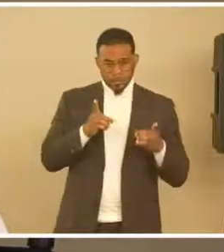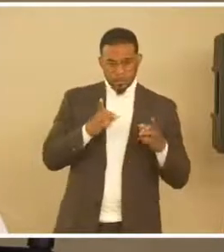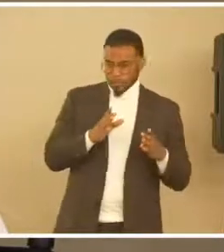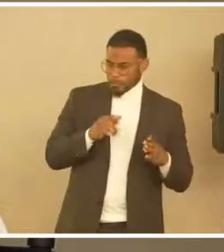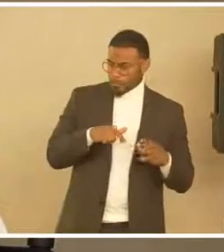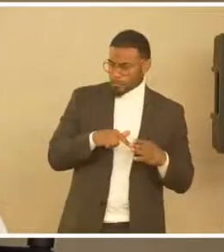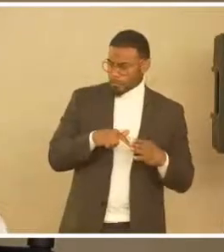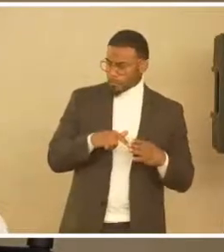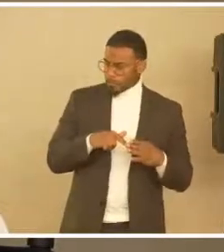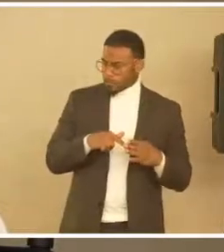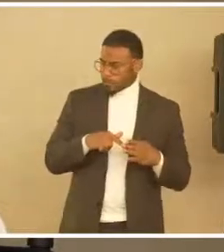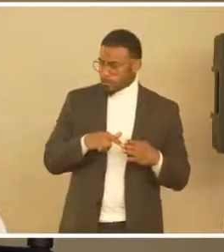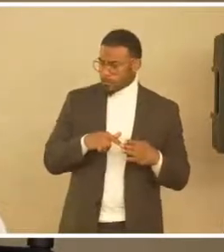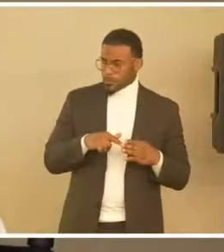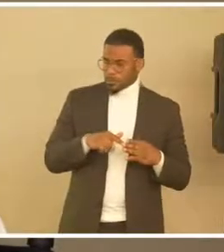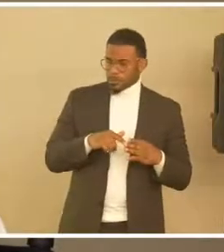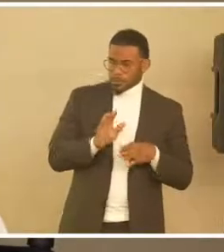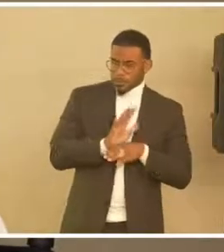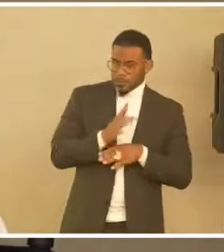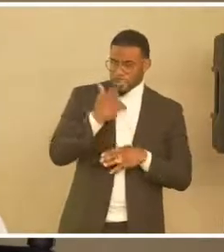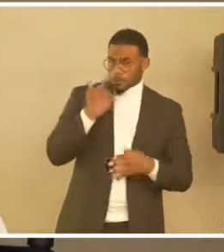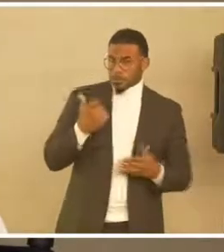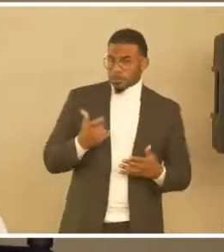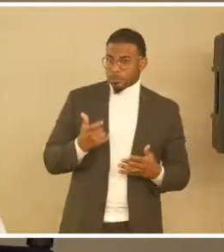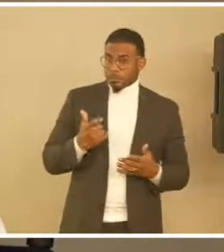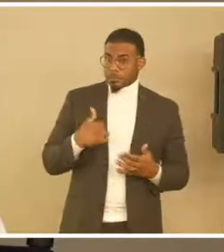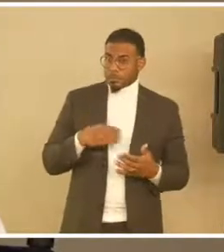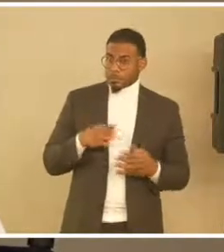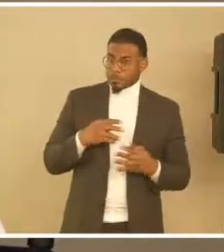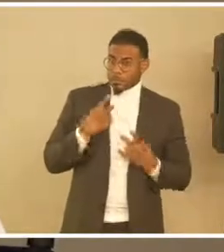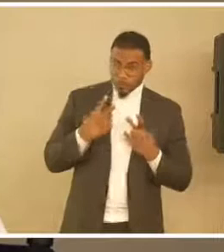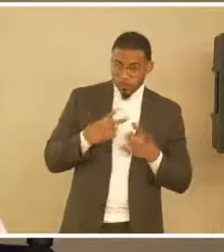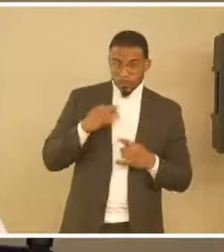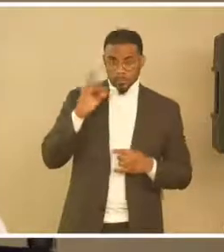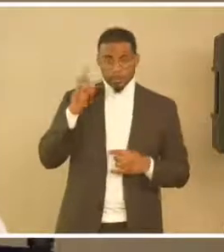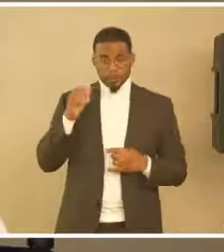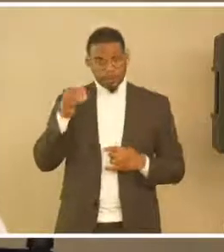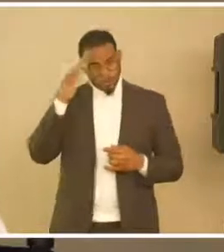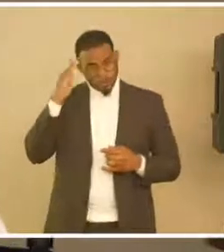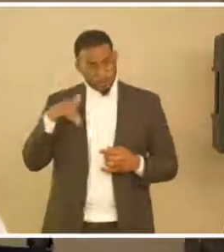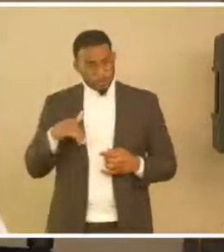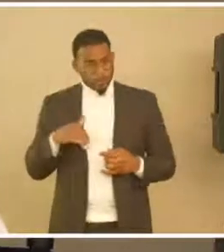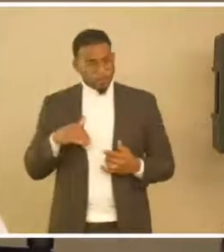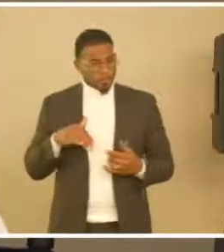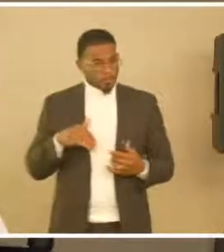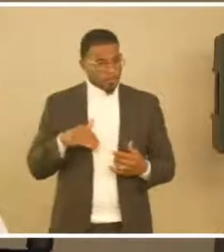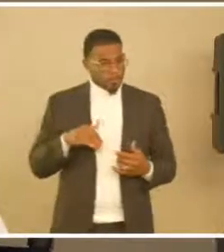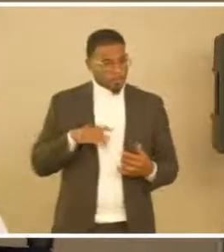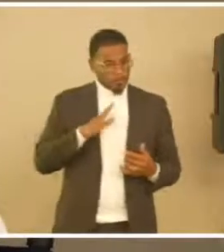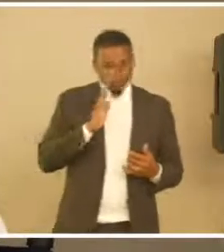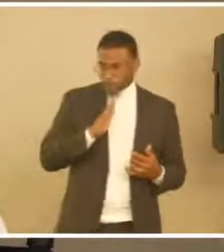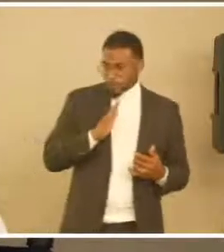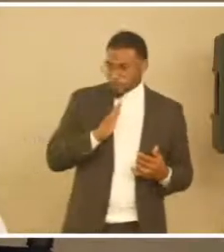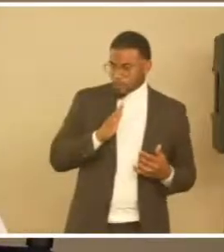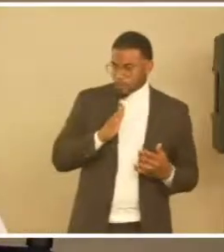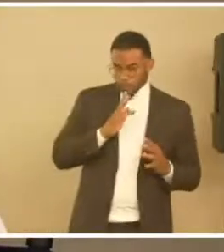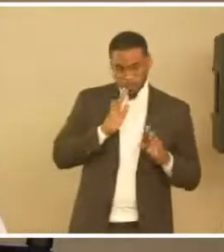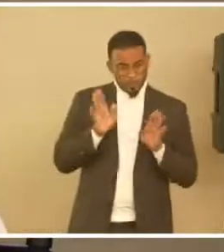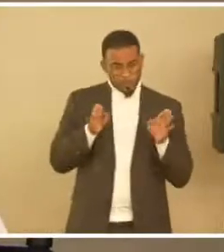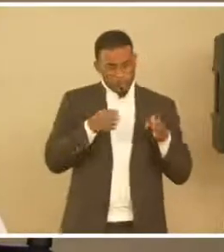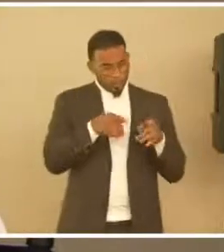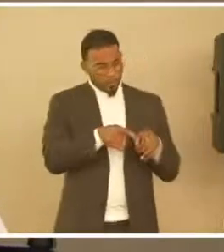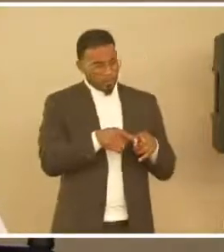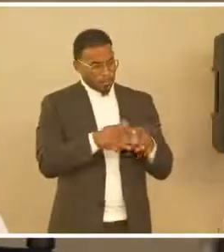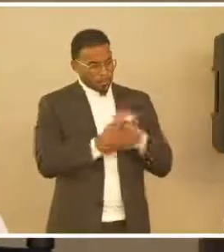director of the documentary because I was visible in France and I knew that it would draw some attention